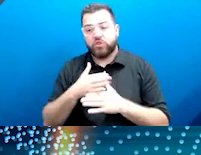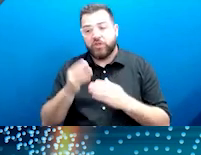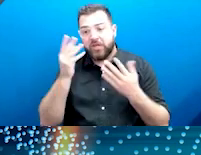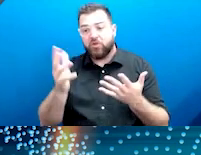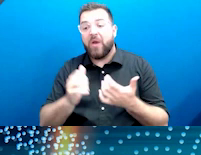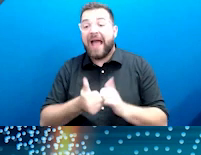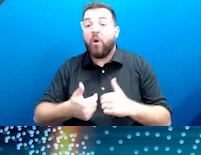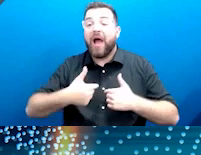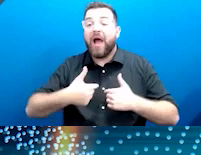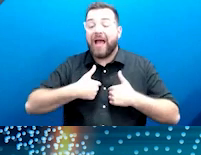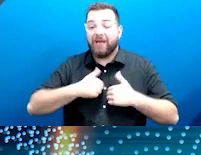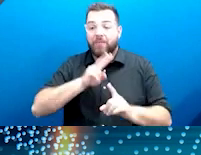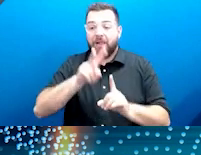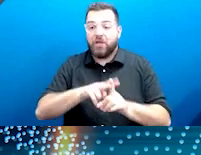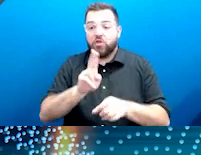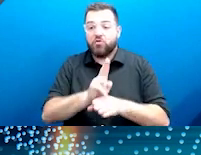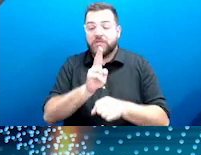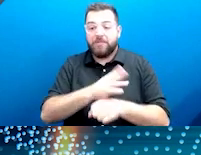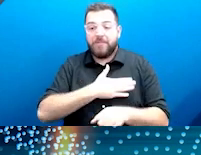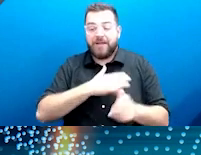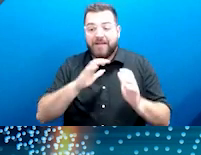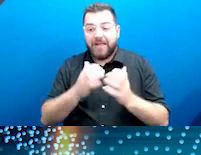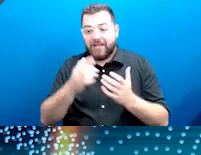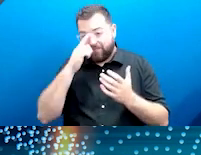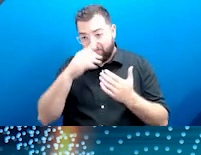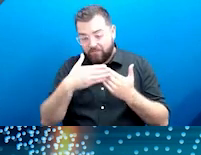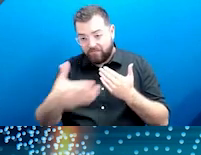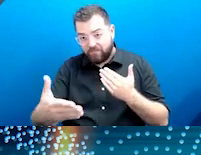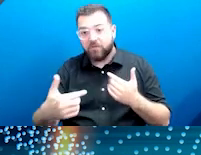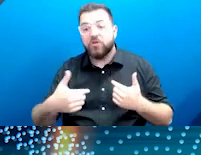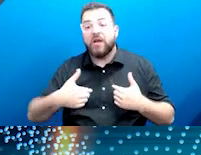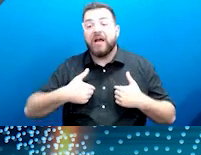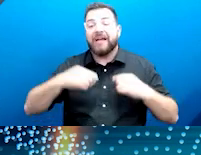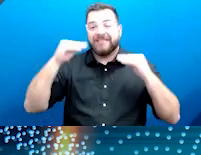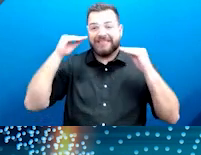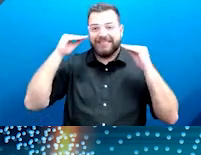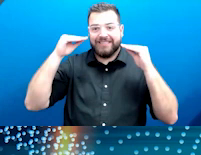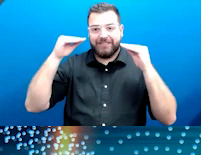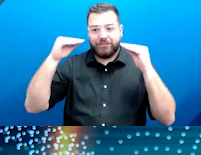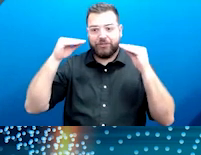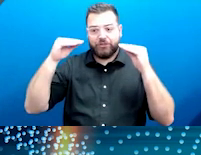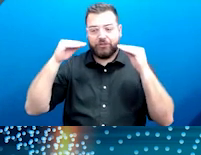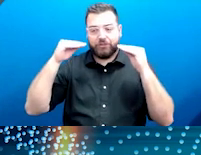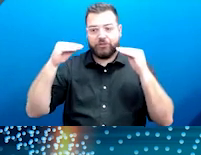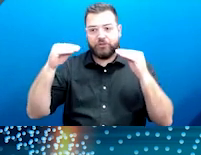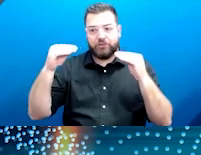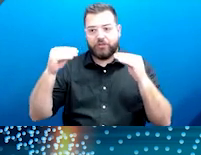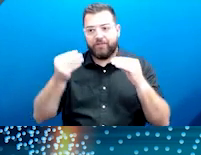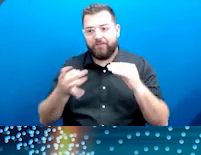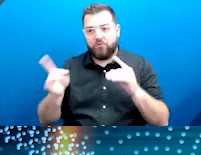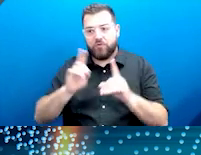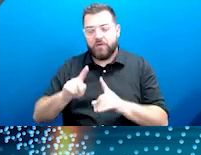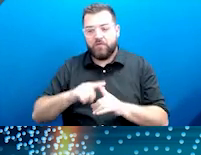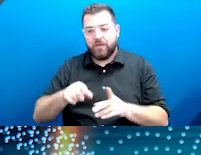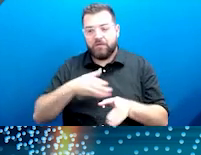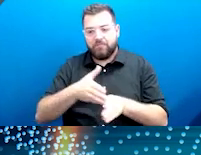my classes going forward. So I teach a couple different disciplines. In my linguistics classes,